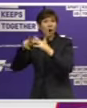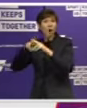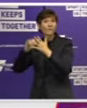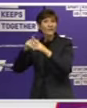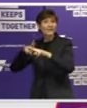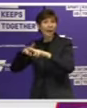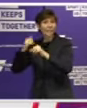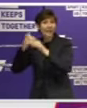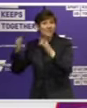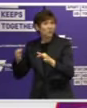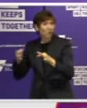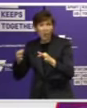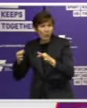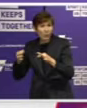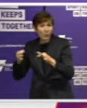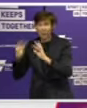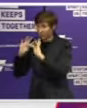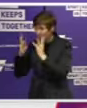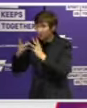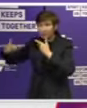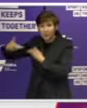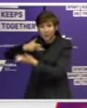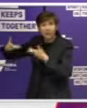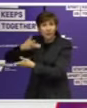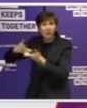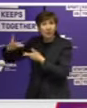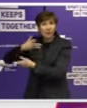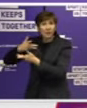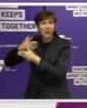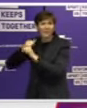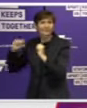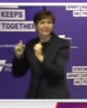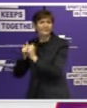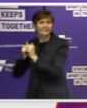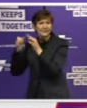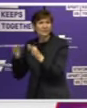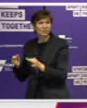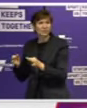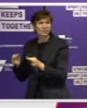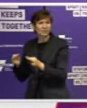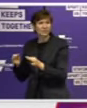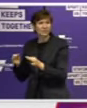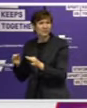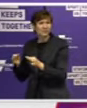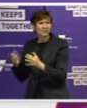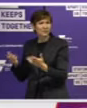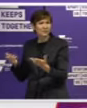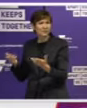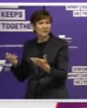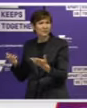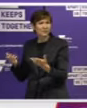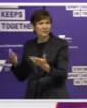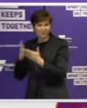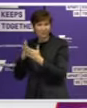and they are not only as a function of custom and practice, but in many respects, a function of